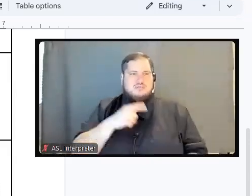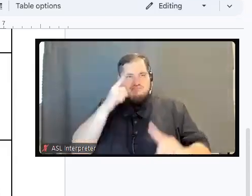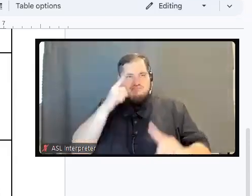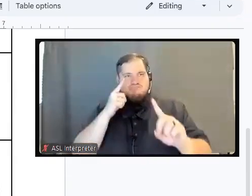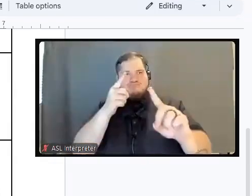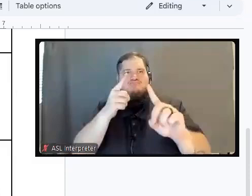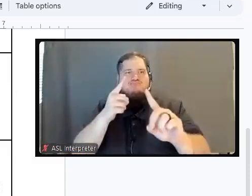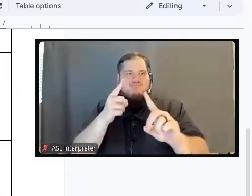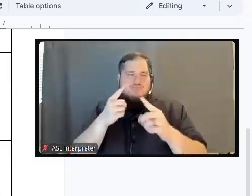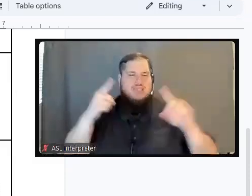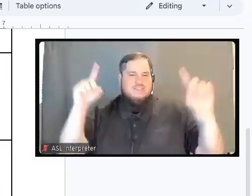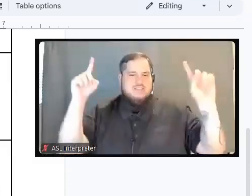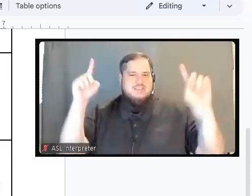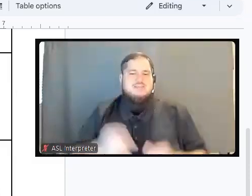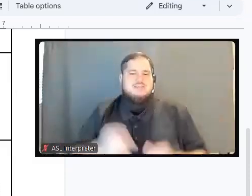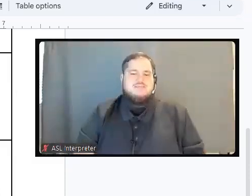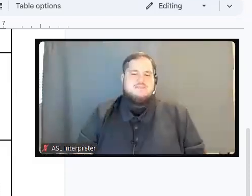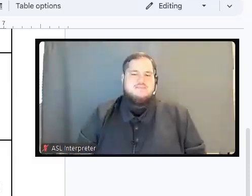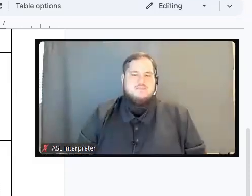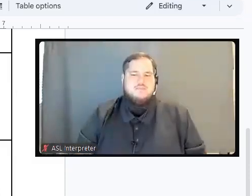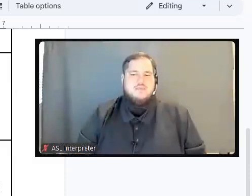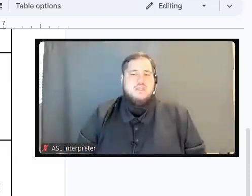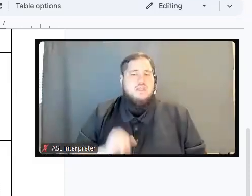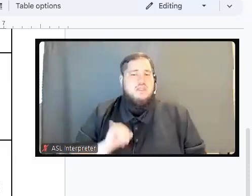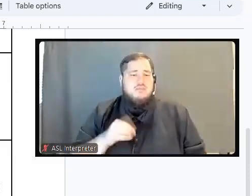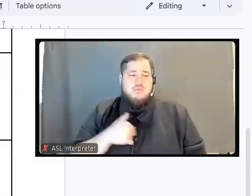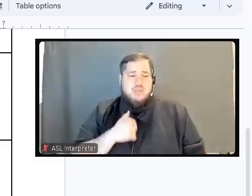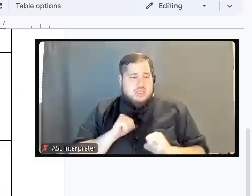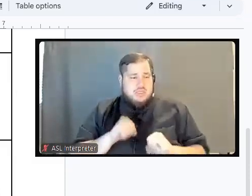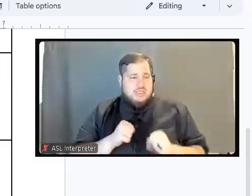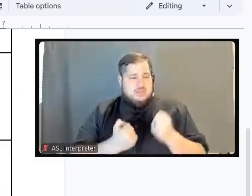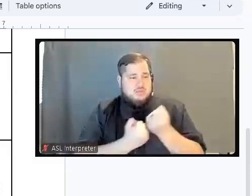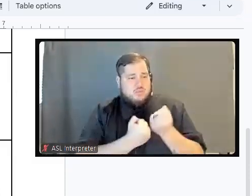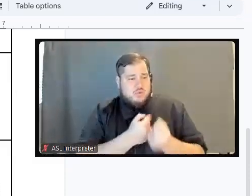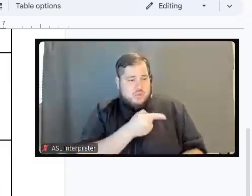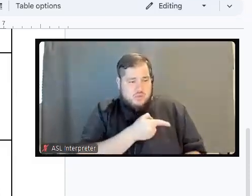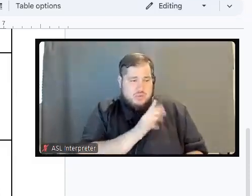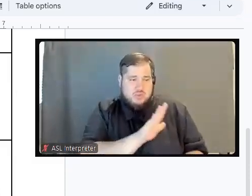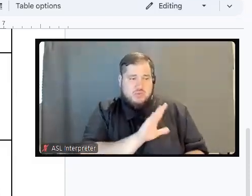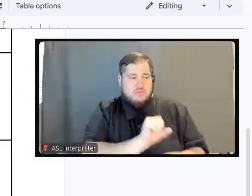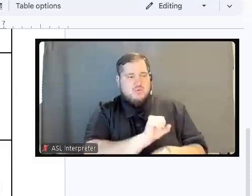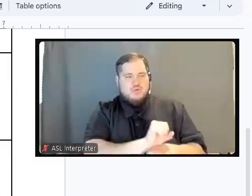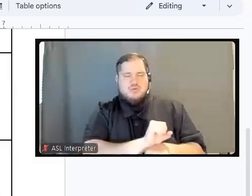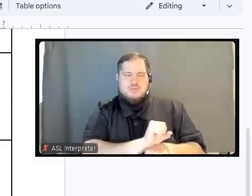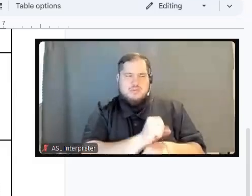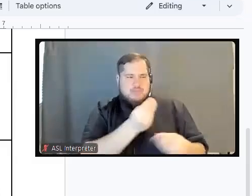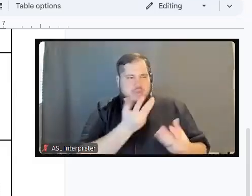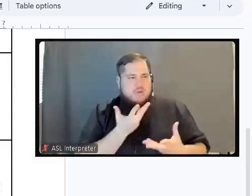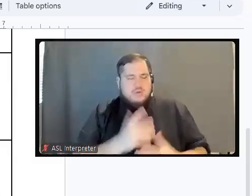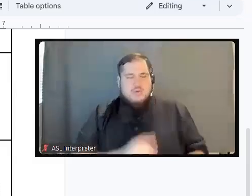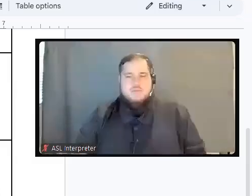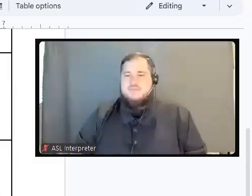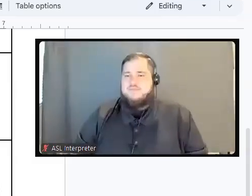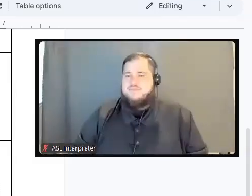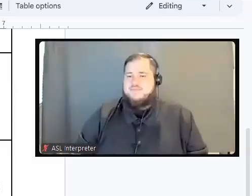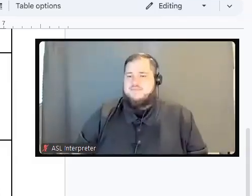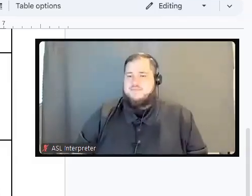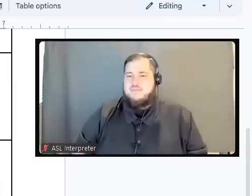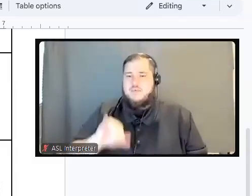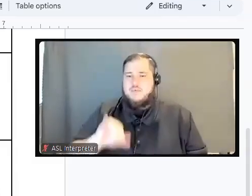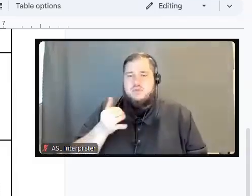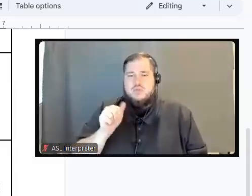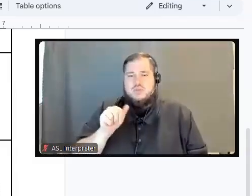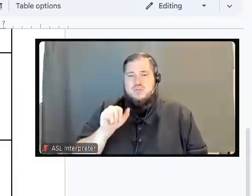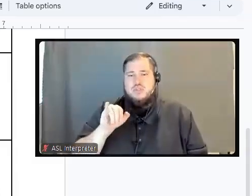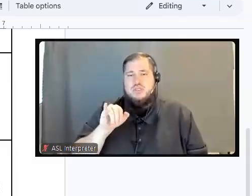So I appreciate you. And if we can ever support you in the work that you do out in the field, let me know. Thank you so much for that, Raquel. And I just think you